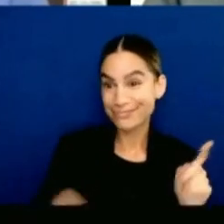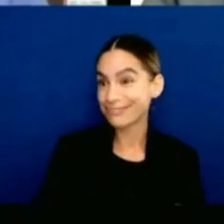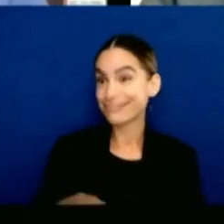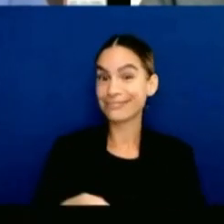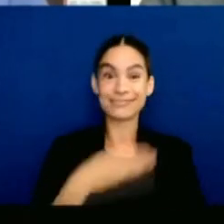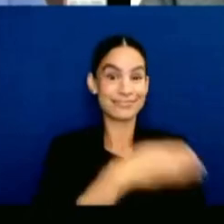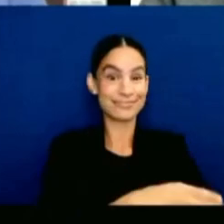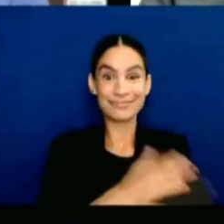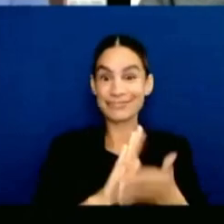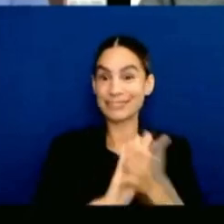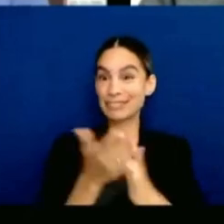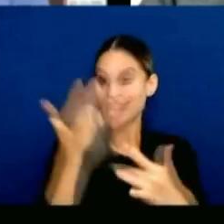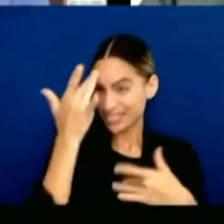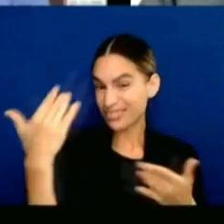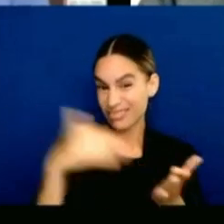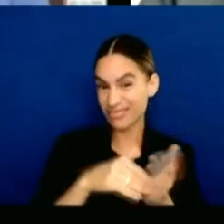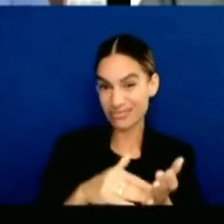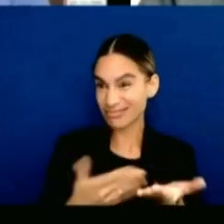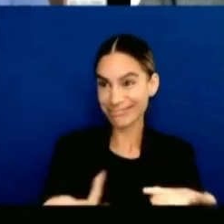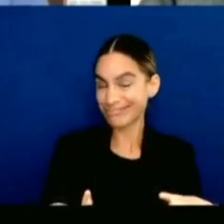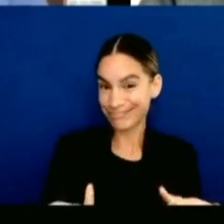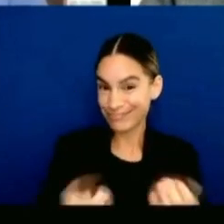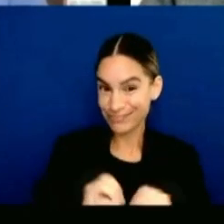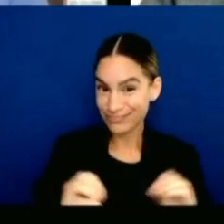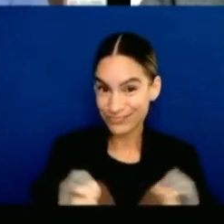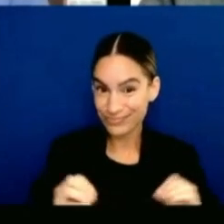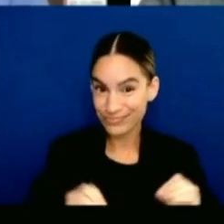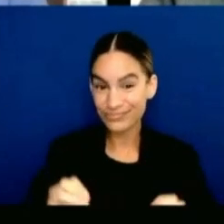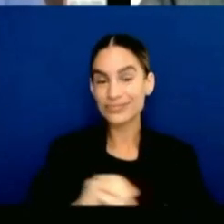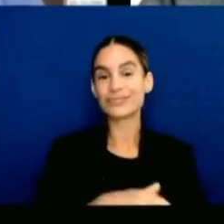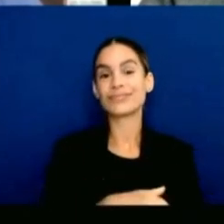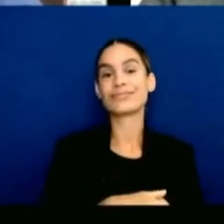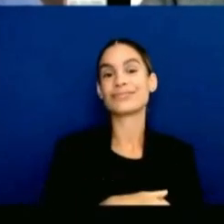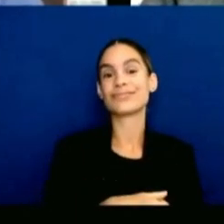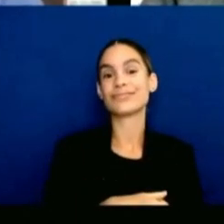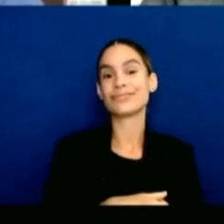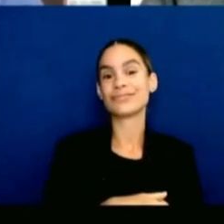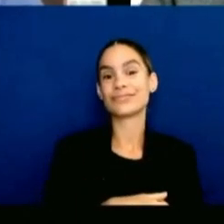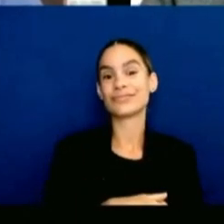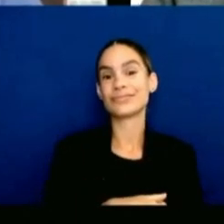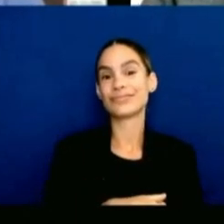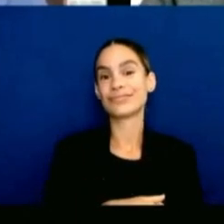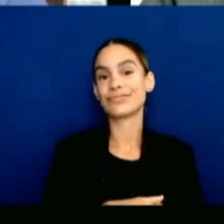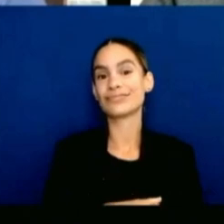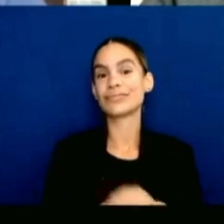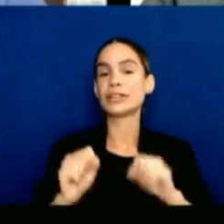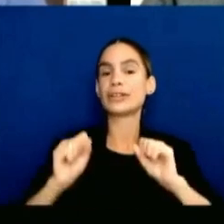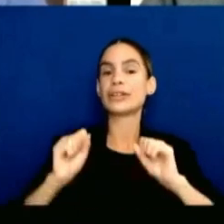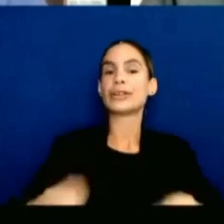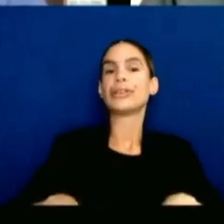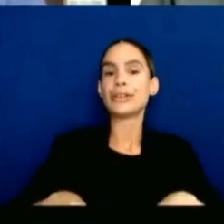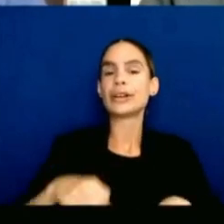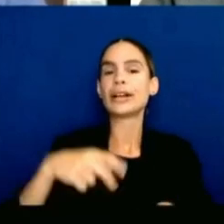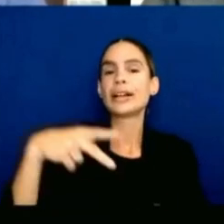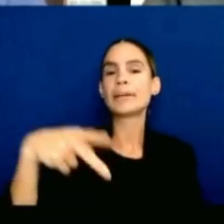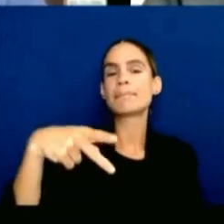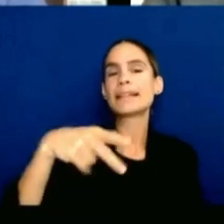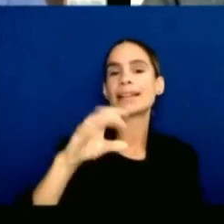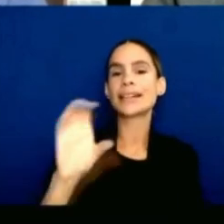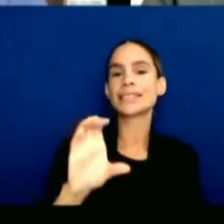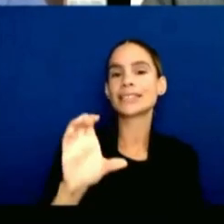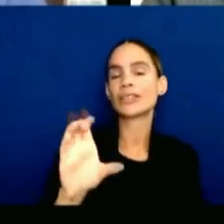replicating. They were able to do PCR of what was likely viral fragments that showed up